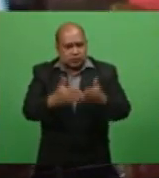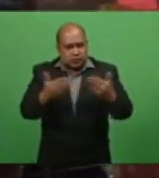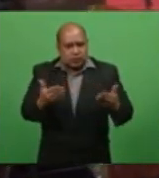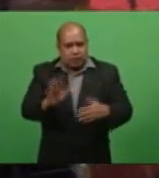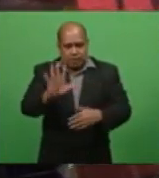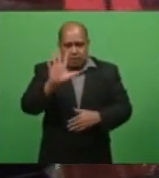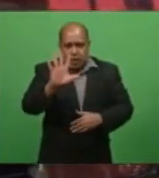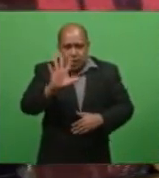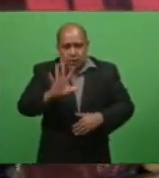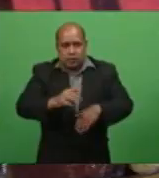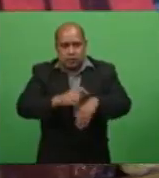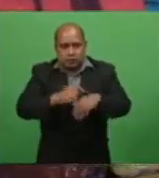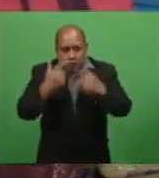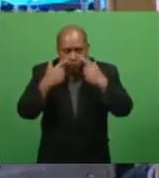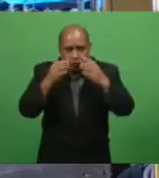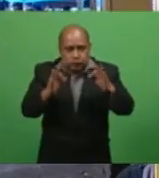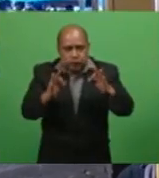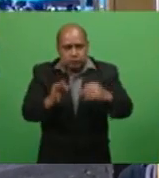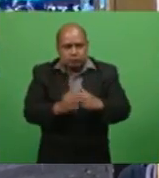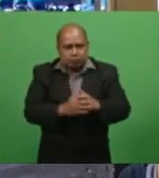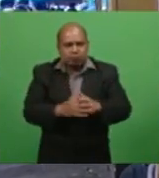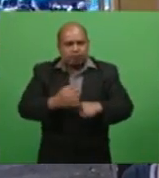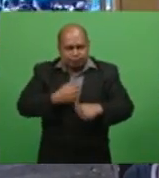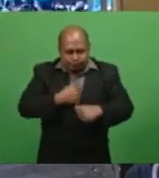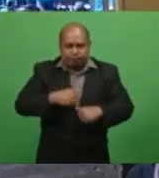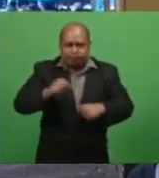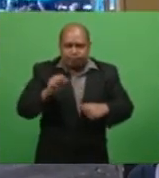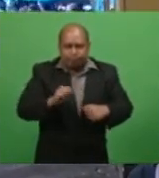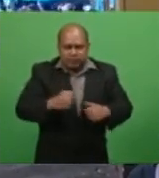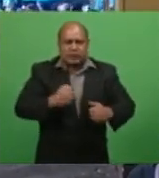I just struggled for my children. Before he was